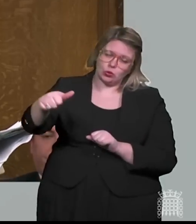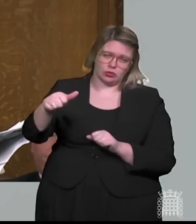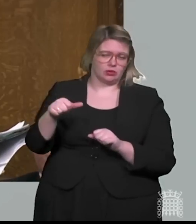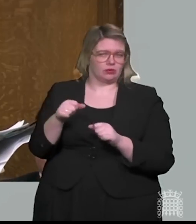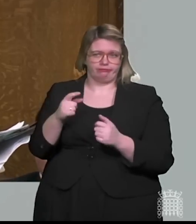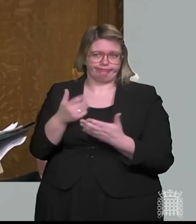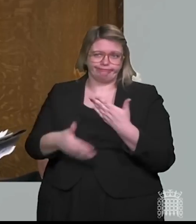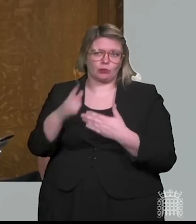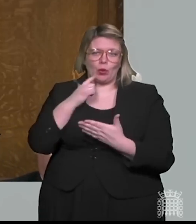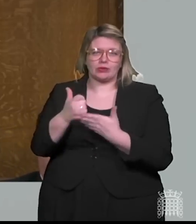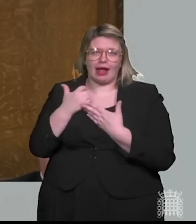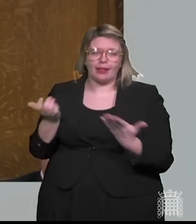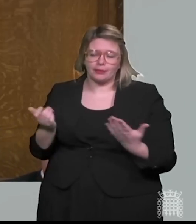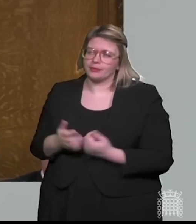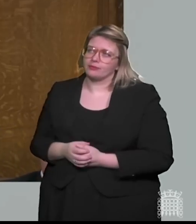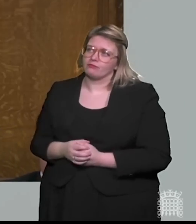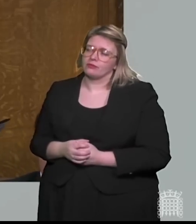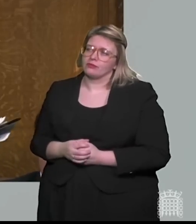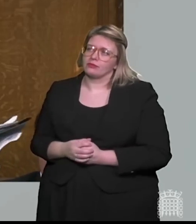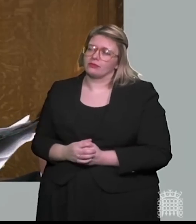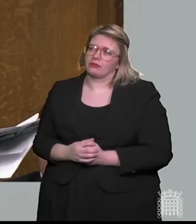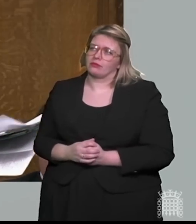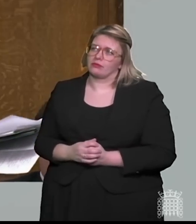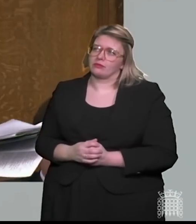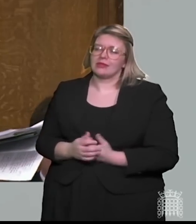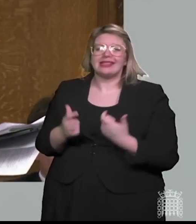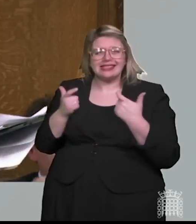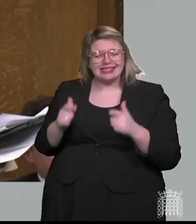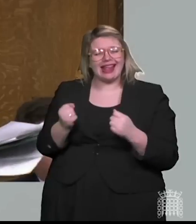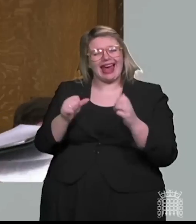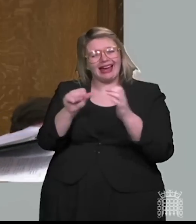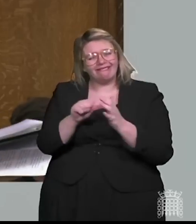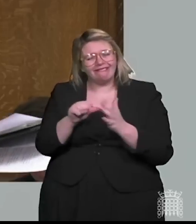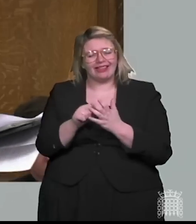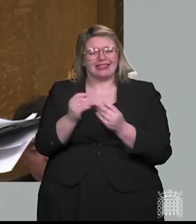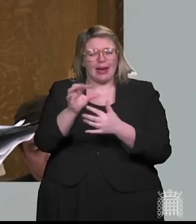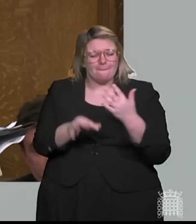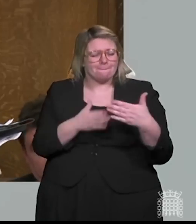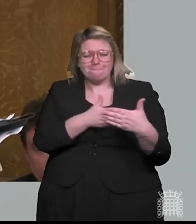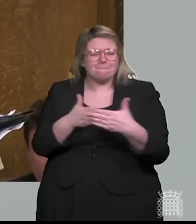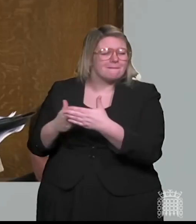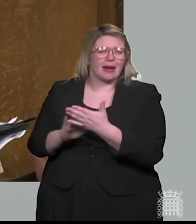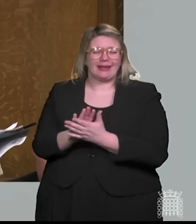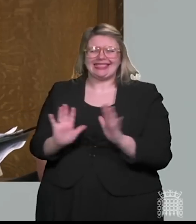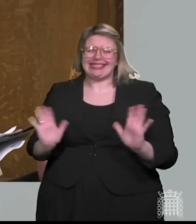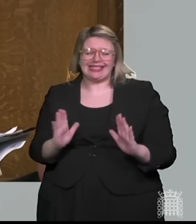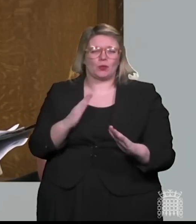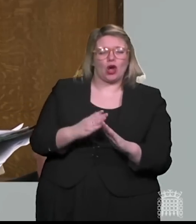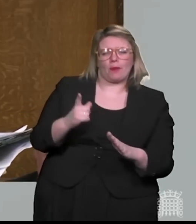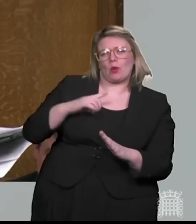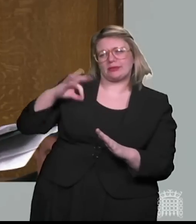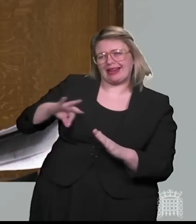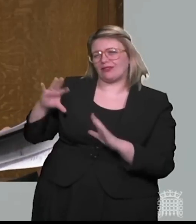help. And there are still cliff edges, taper rates and disincentives to work galore in our benefit and tax